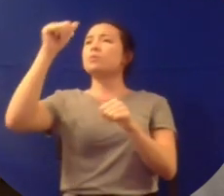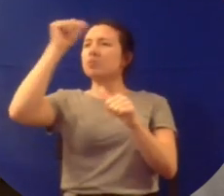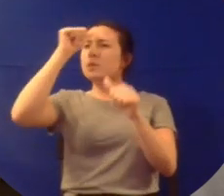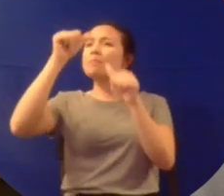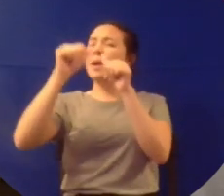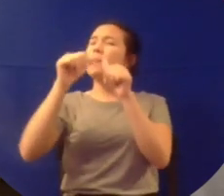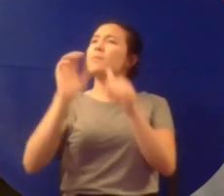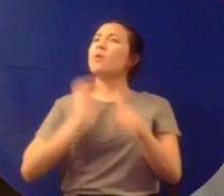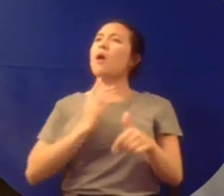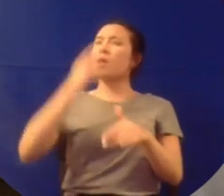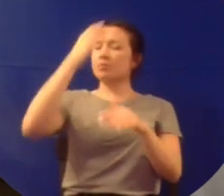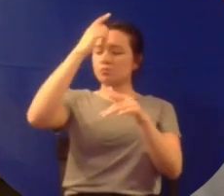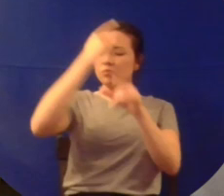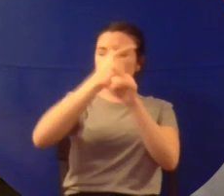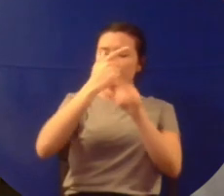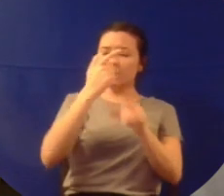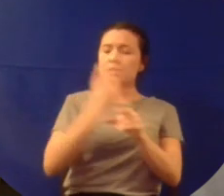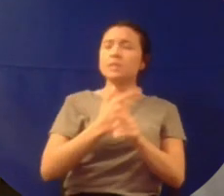people everywhere.